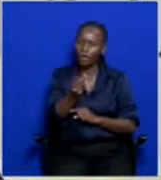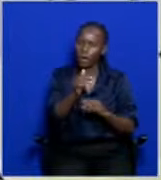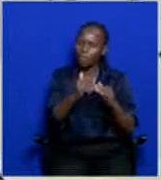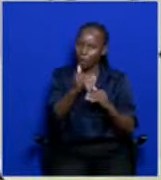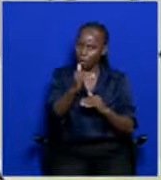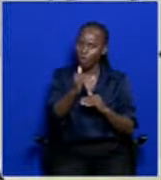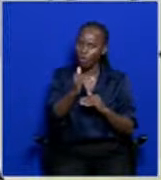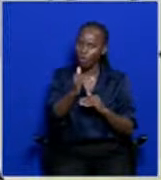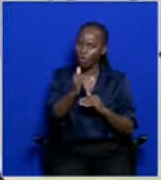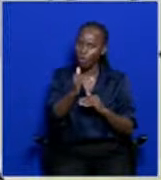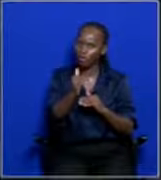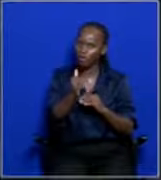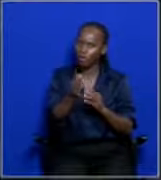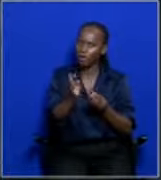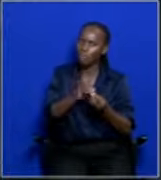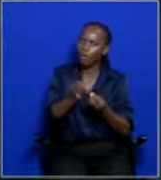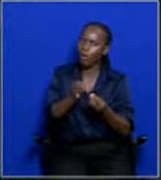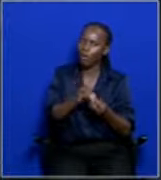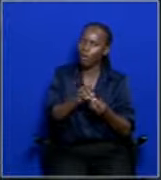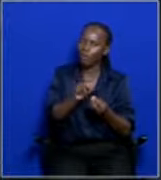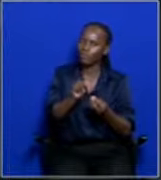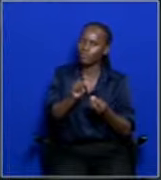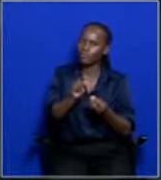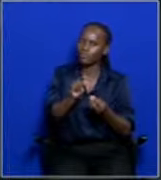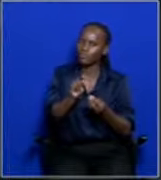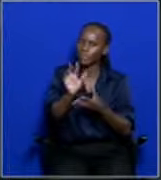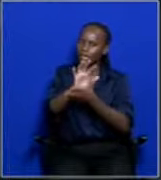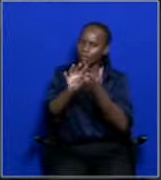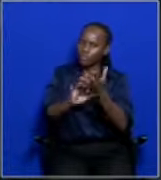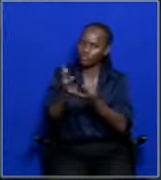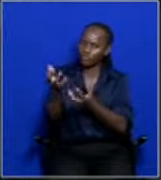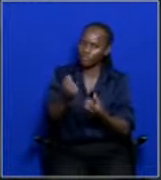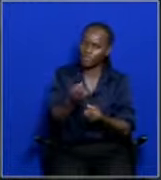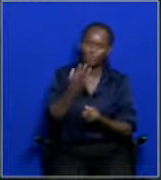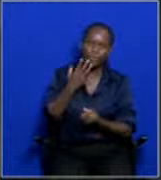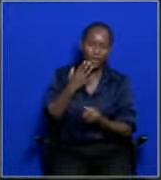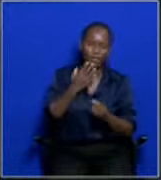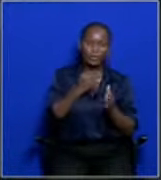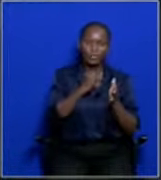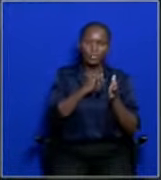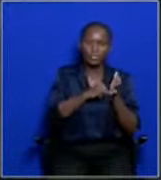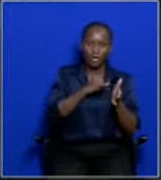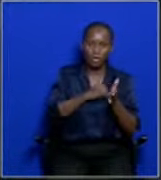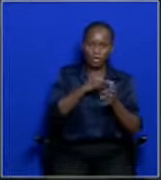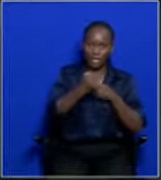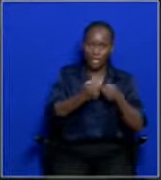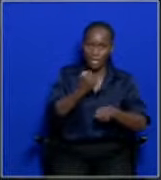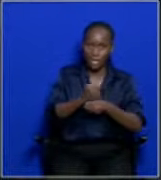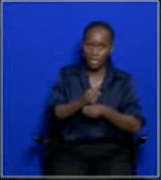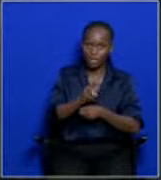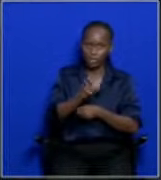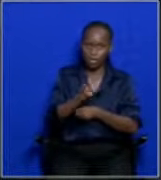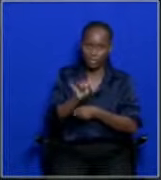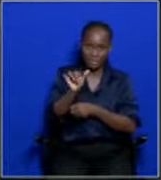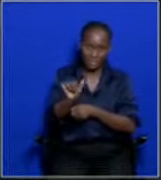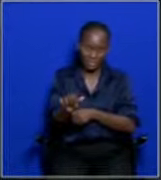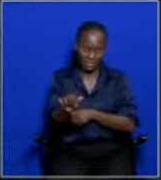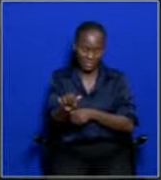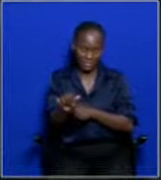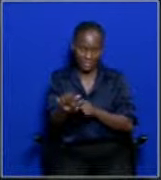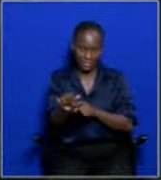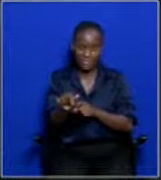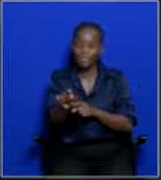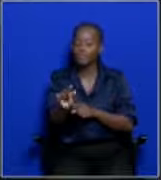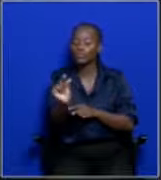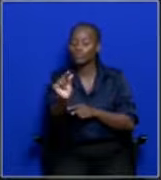Stolz, Mackenzie, in January 26. You're still going to be getting a statement from Brigadier Mkwanazi.